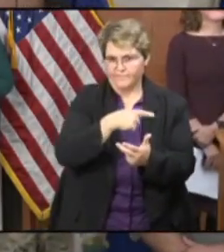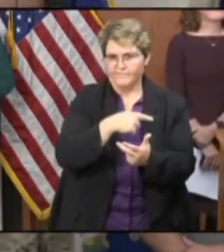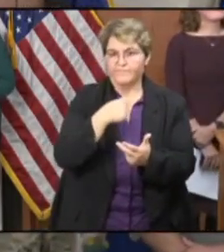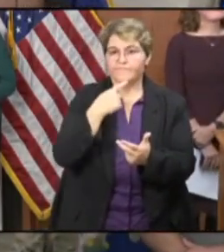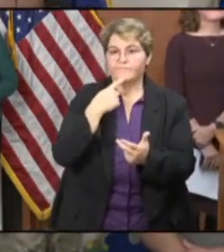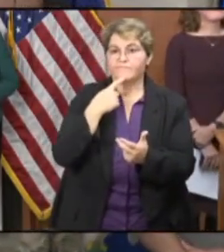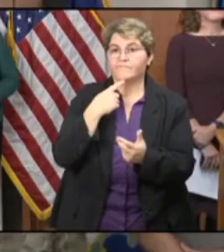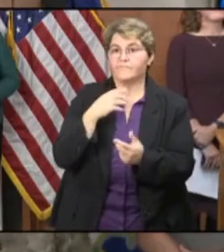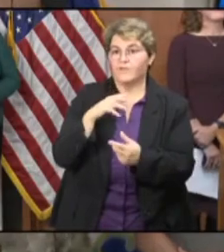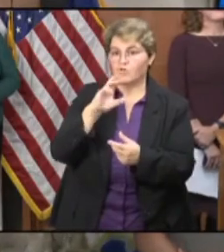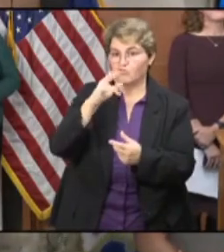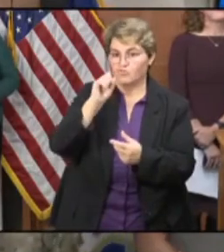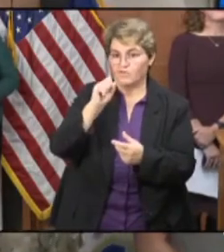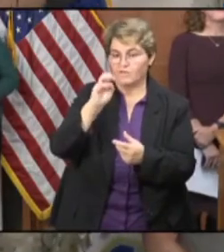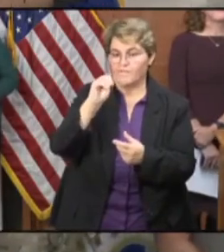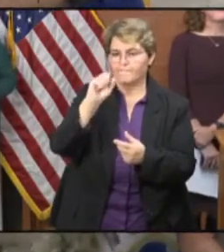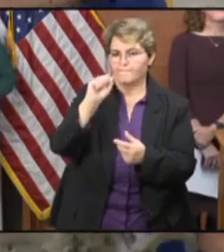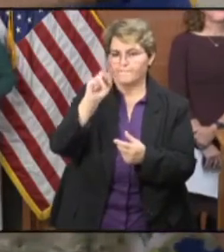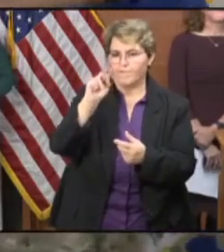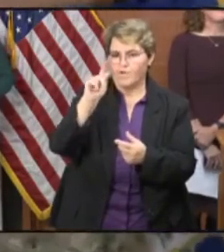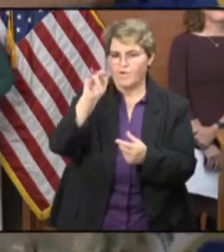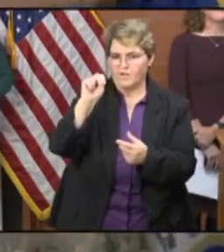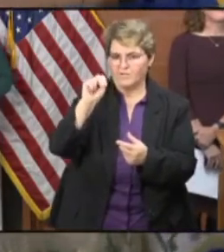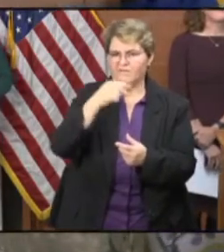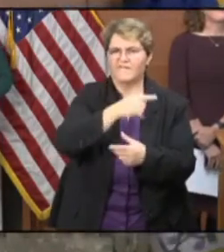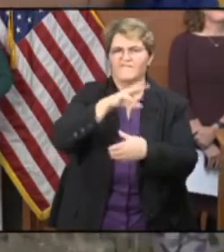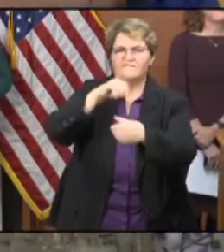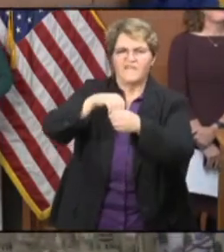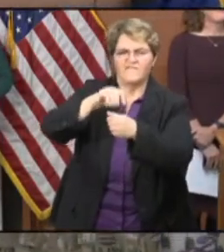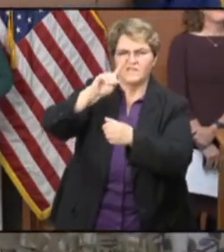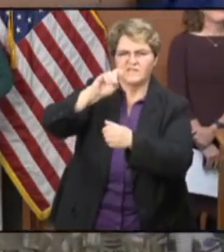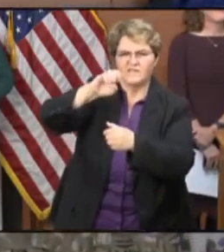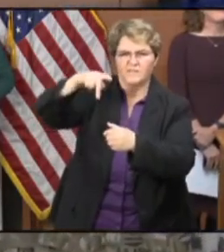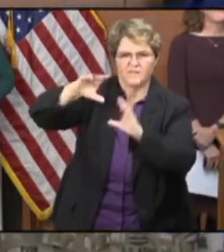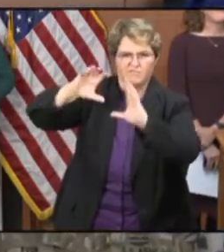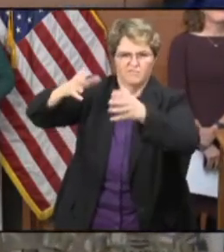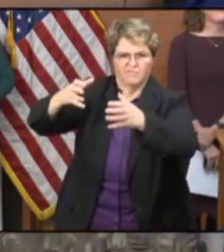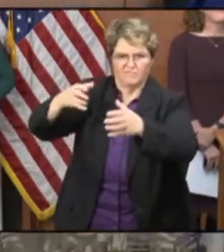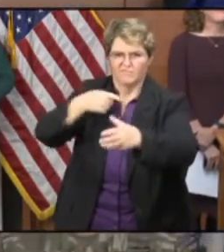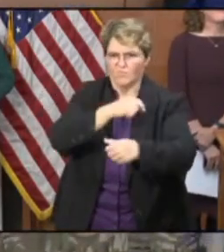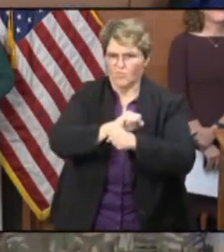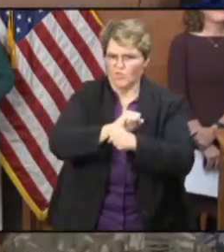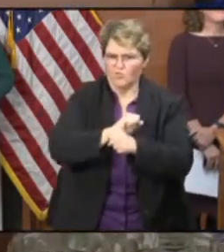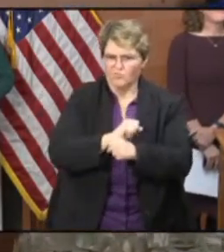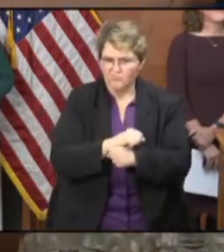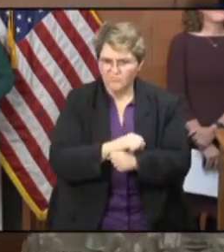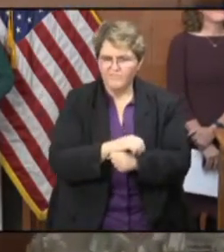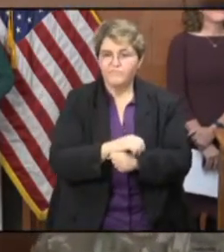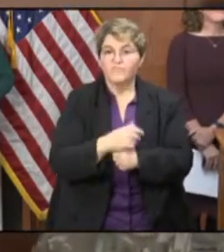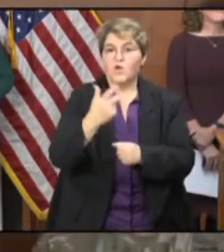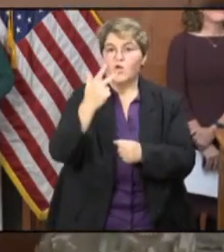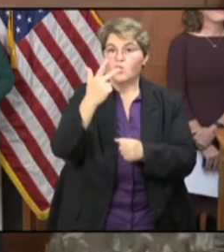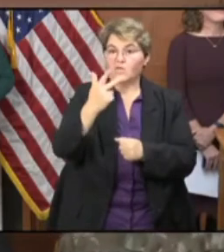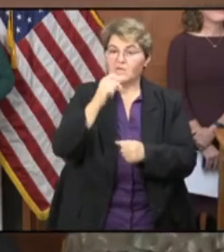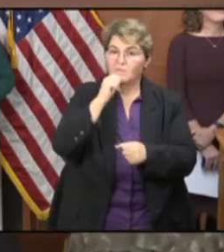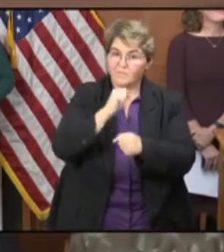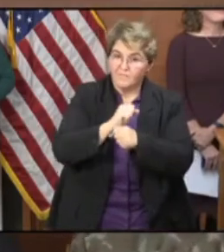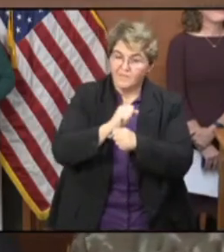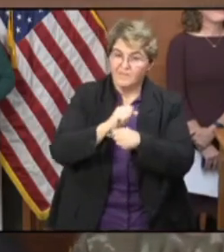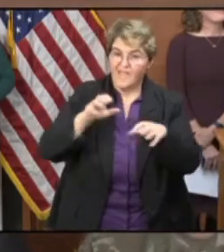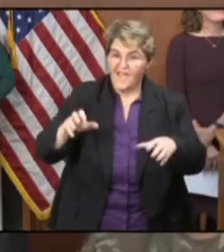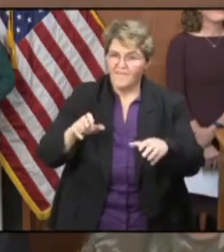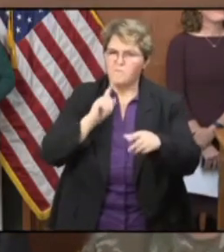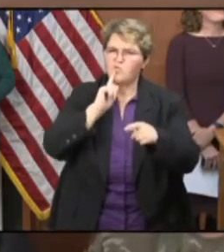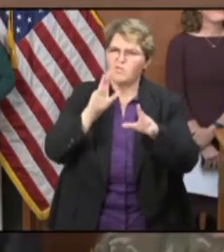Martin from the Department of Energy and Environmental Protection, State Forester. There's 3 active fires, actually 4. There's one in Voluntown